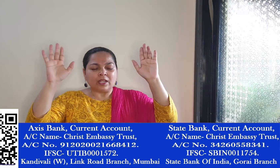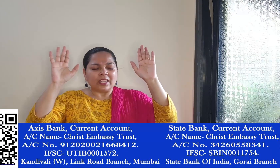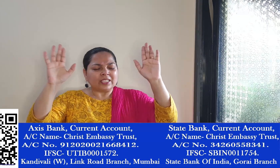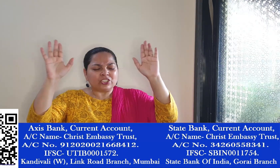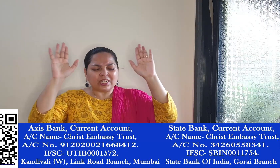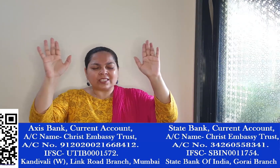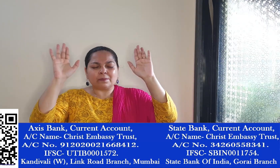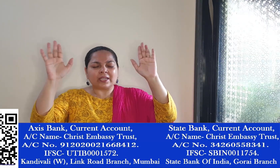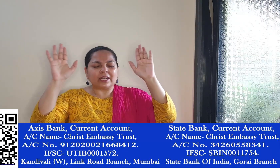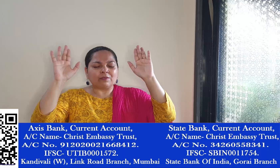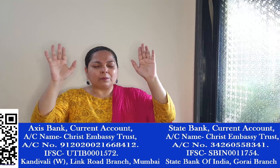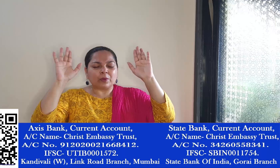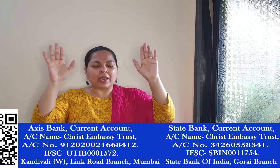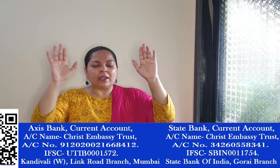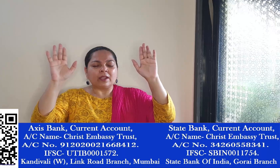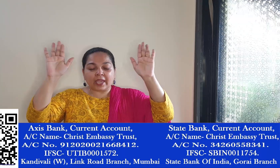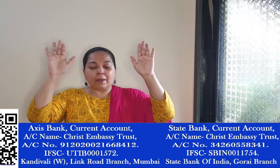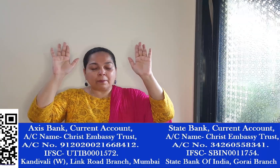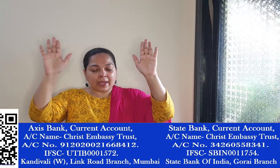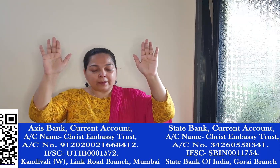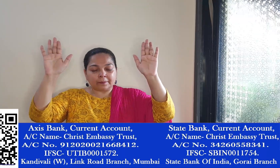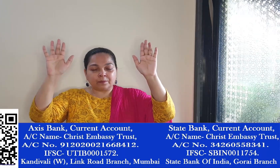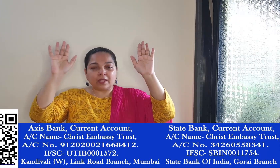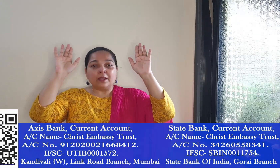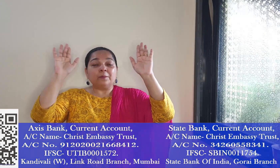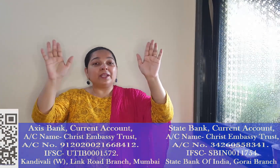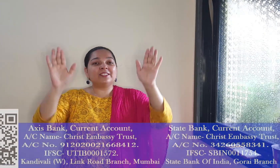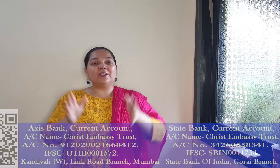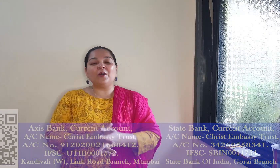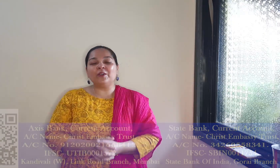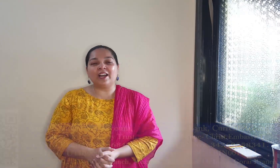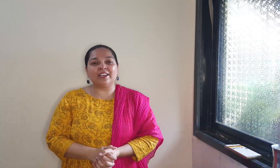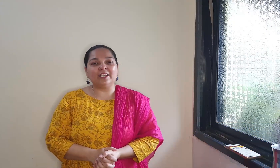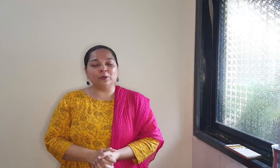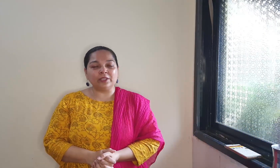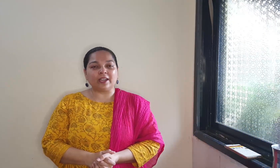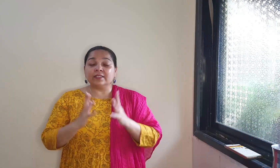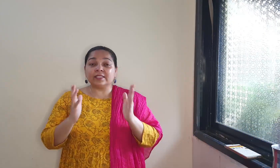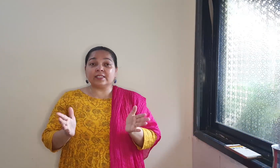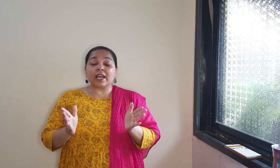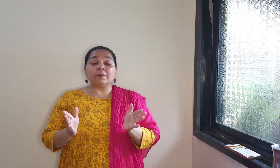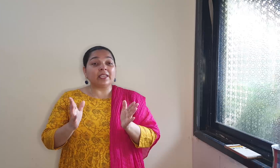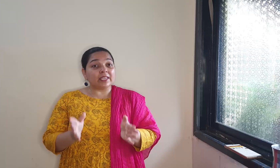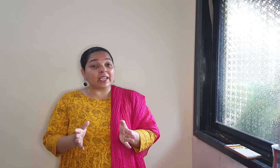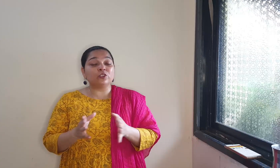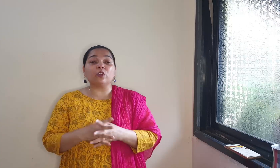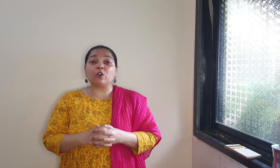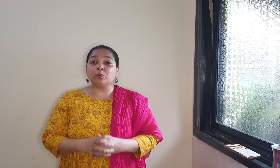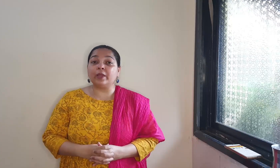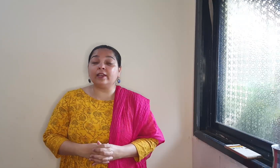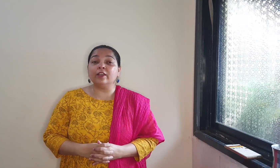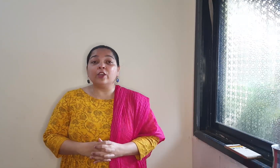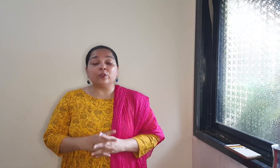gospel. In Jesus' mighty name we pray. Amen. Praise the Lord. Hallelujah. This is the time, in case